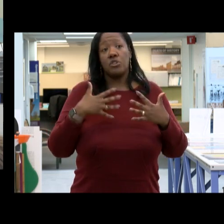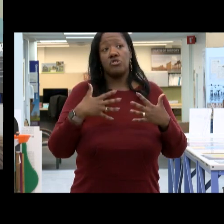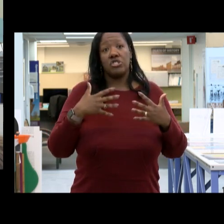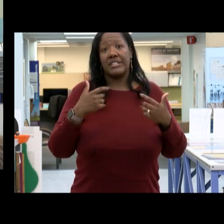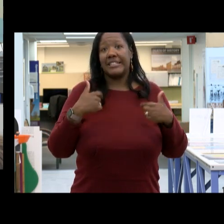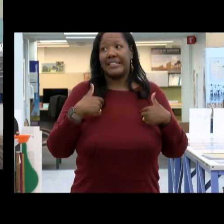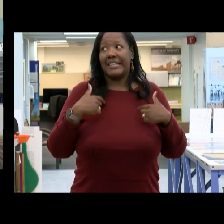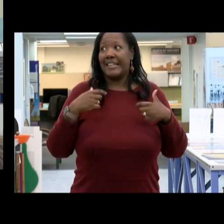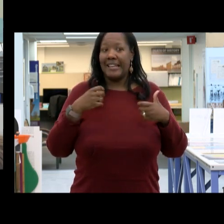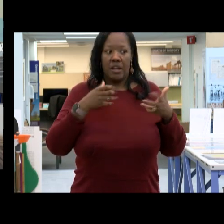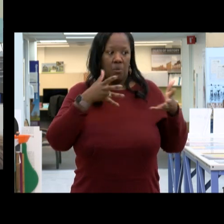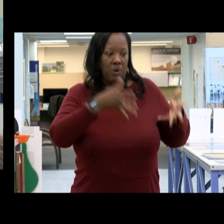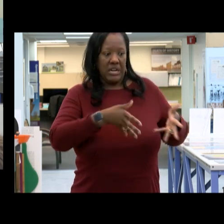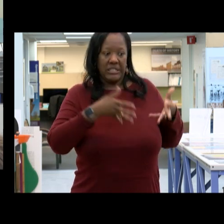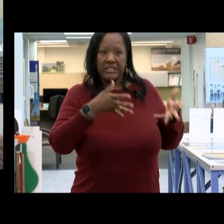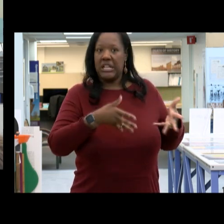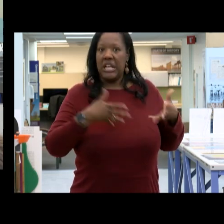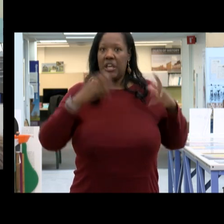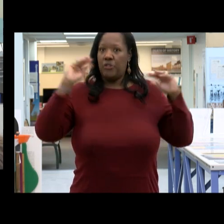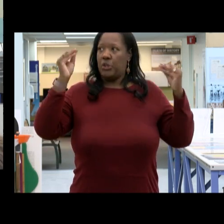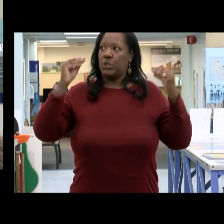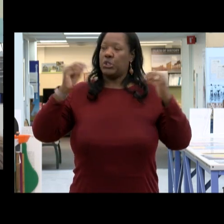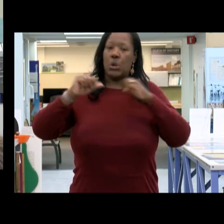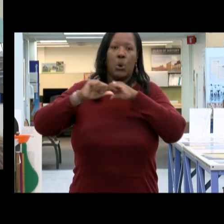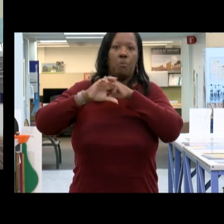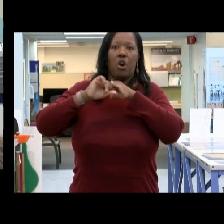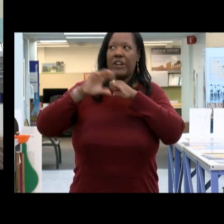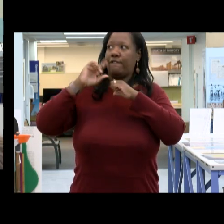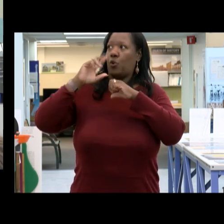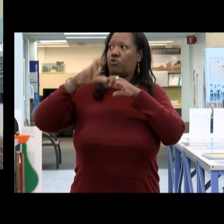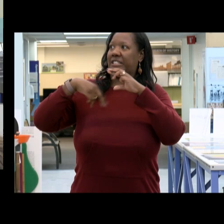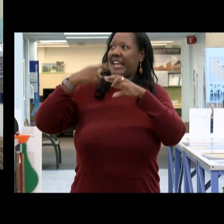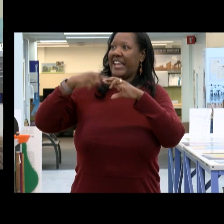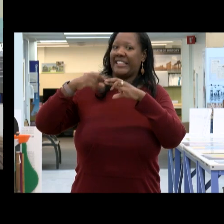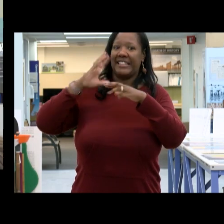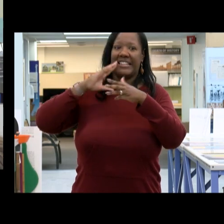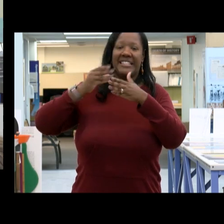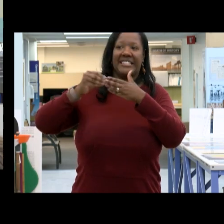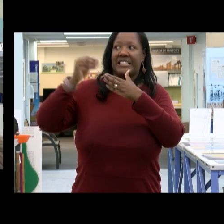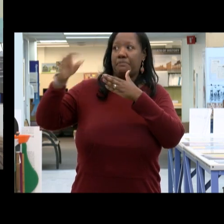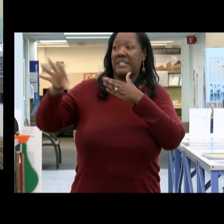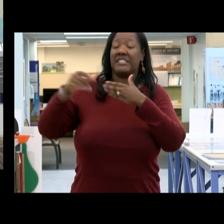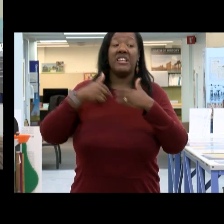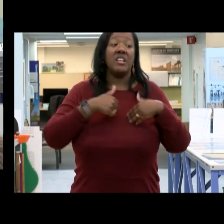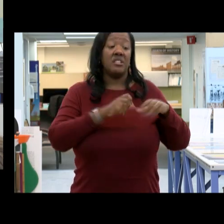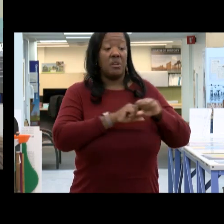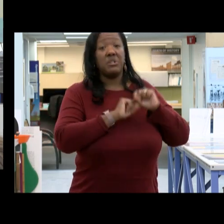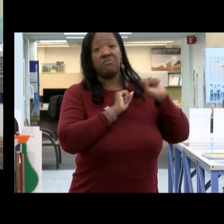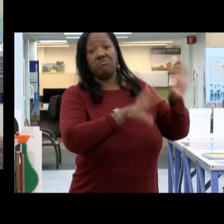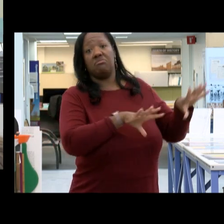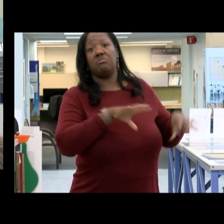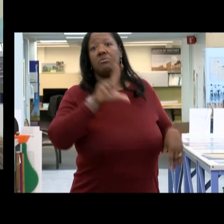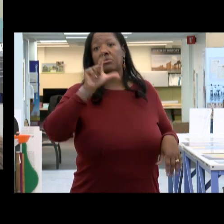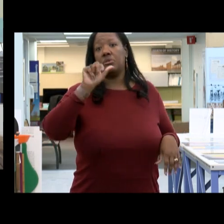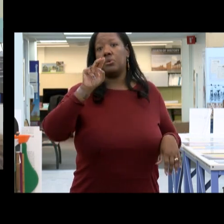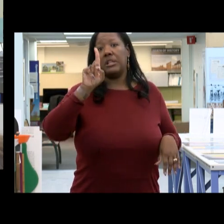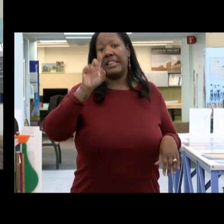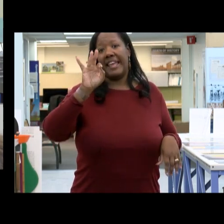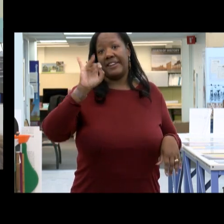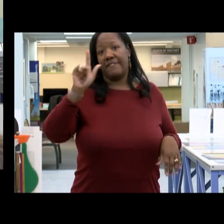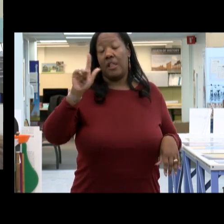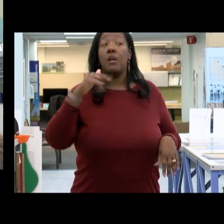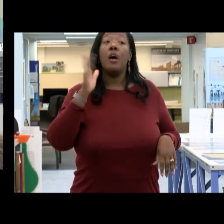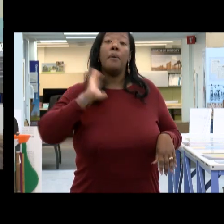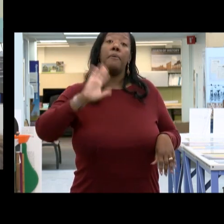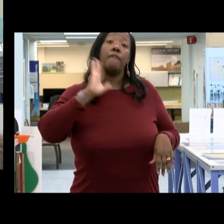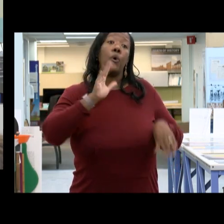no market for it. The cost of recycling is high. So these things are getting landfilled. We used to send a lot of stuff to China. That's not happening now.